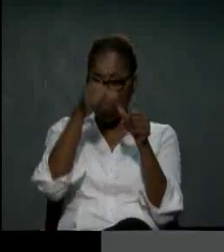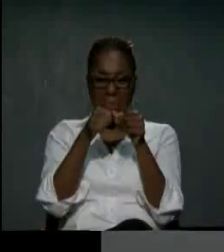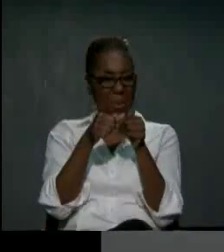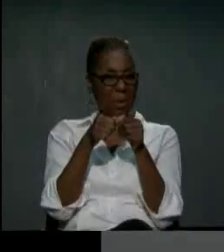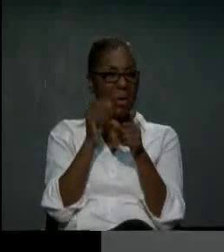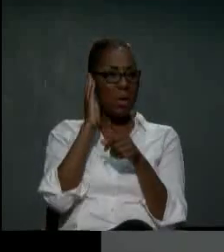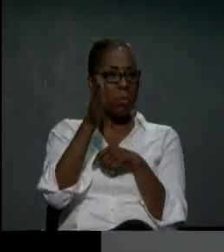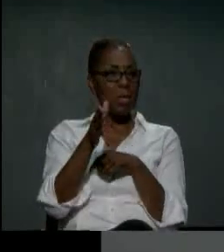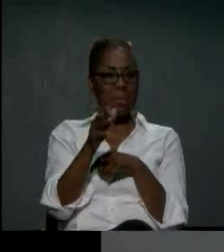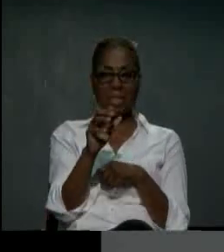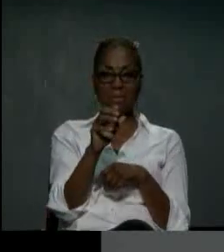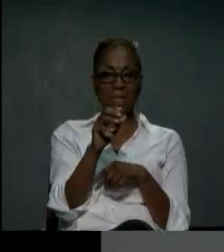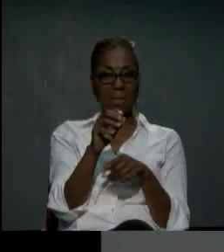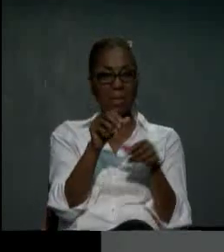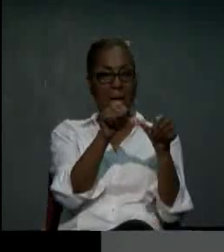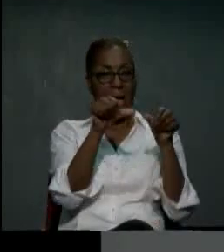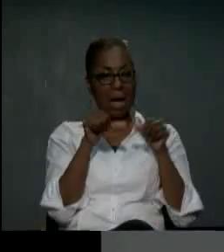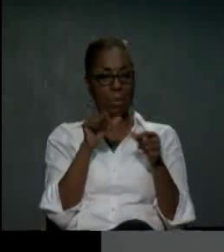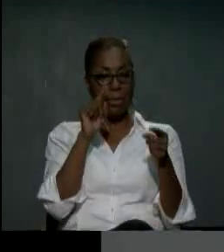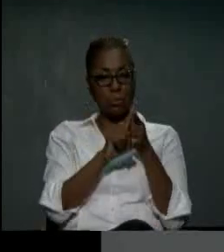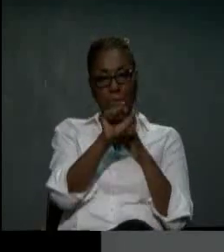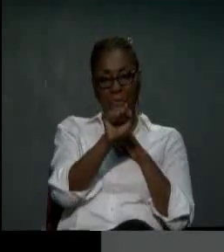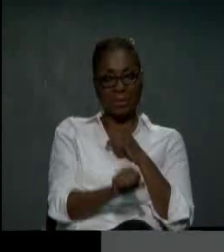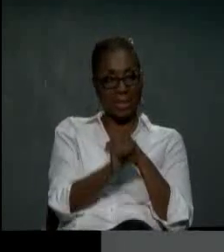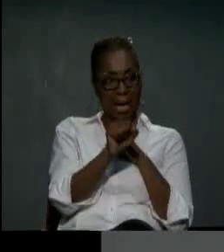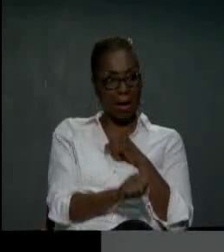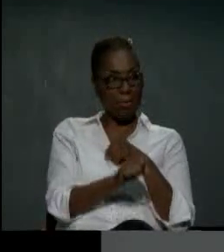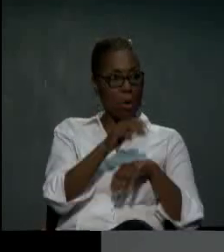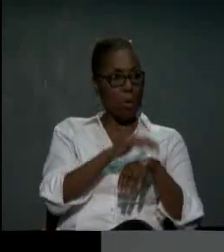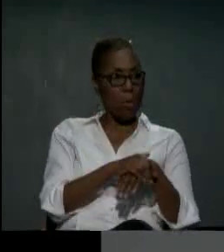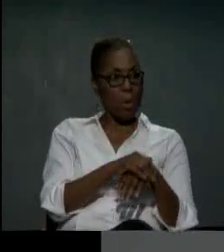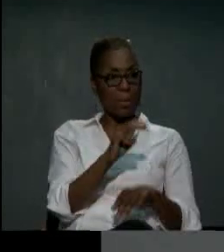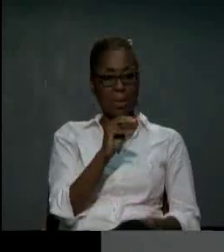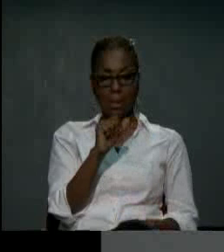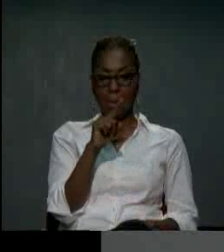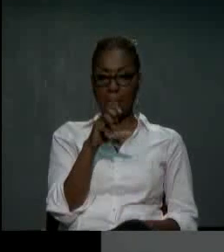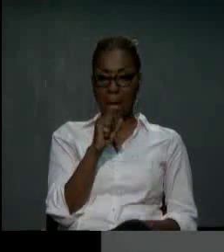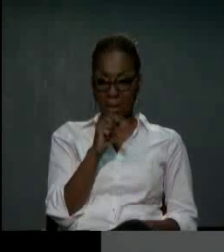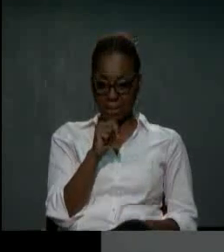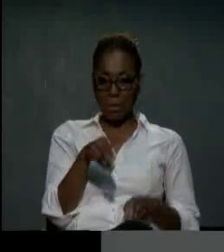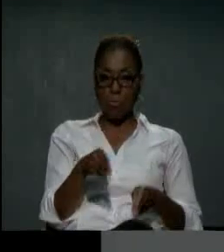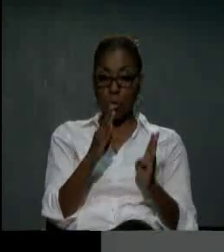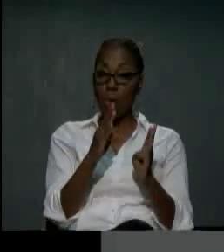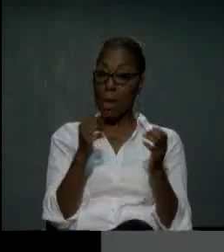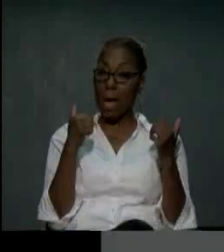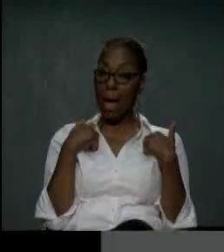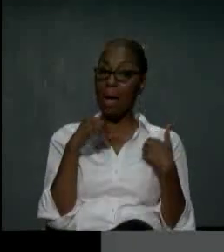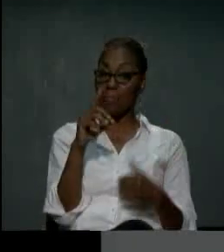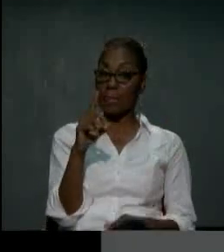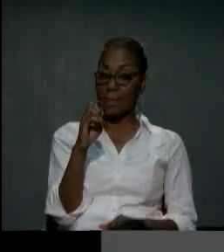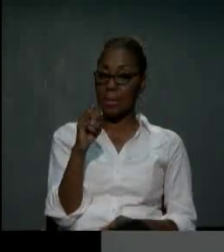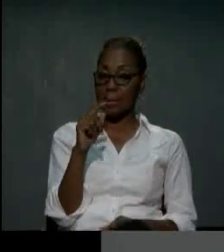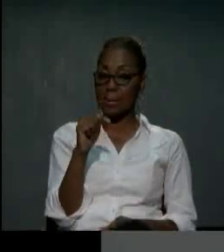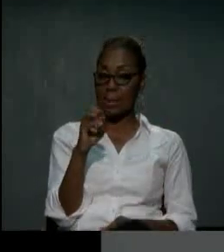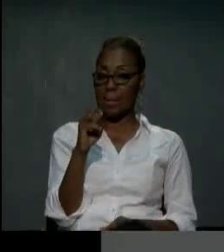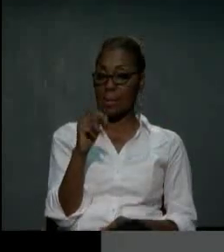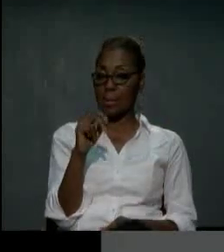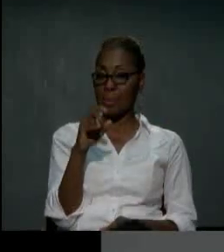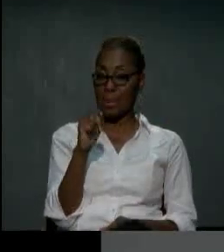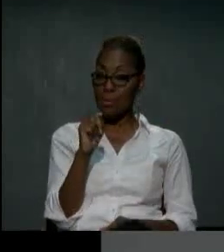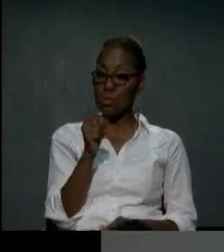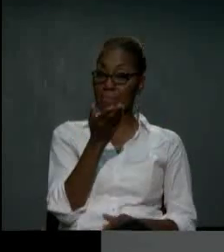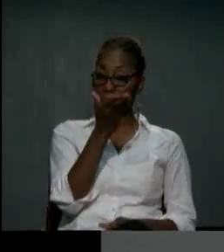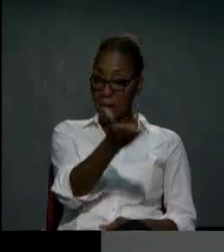would be the subdivision to the south along Madison Road, and there is detention provided there. And it did